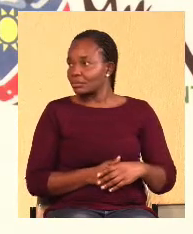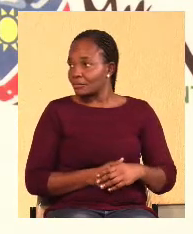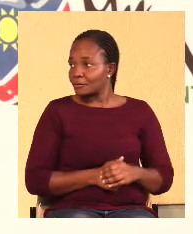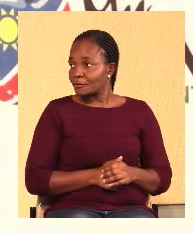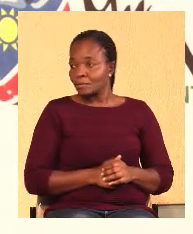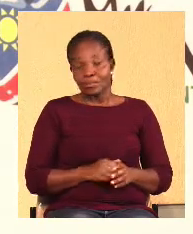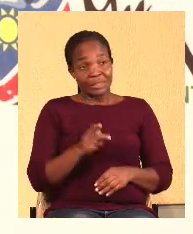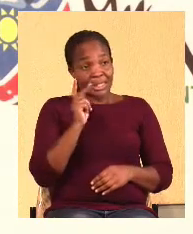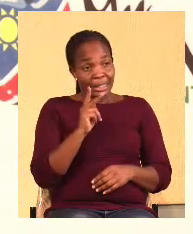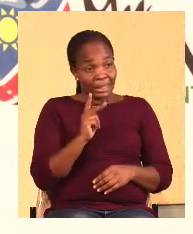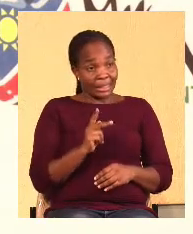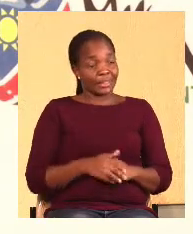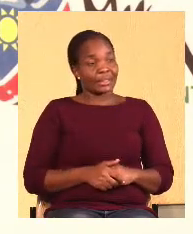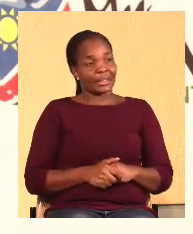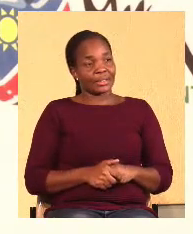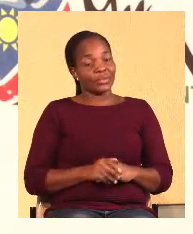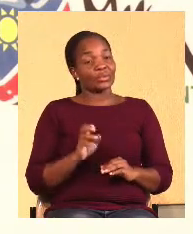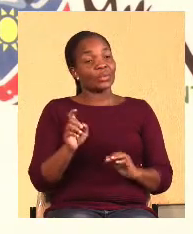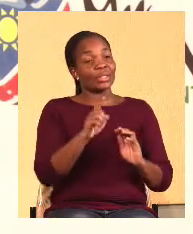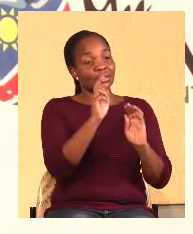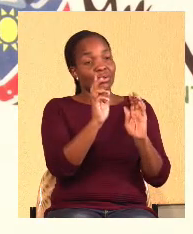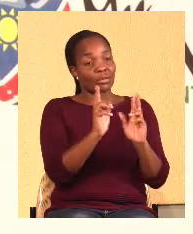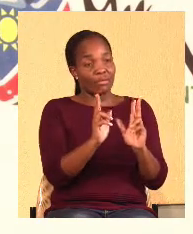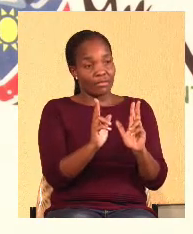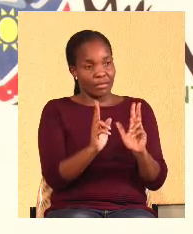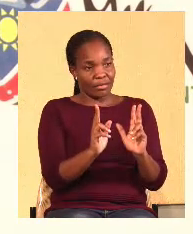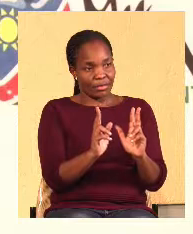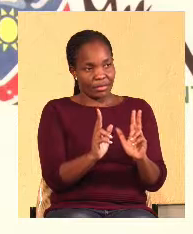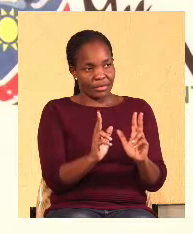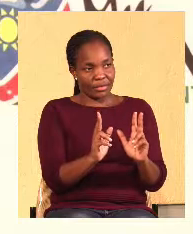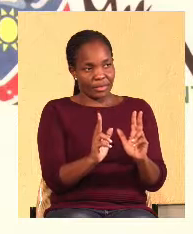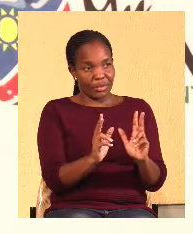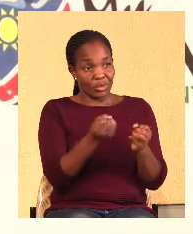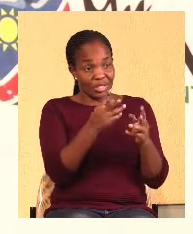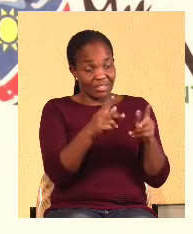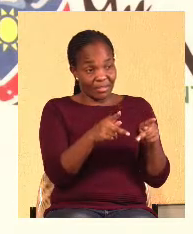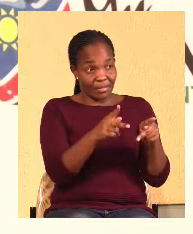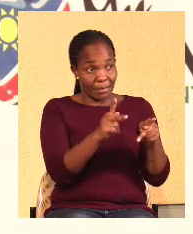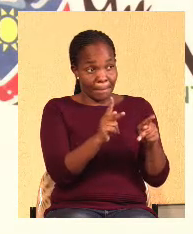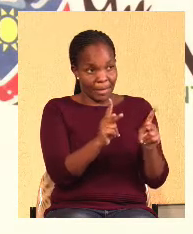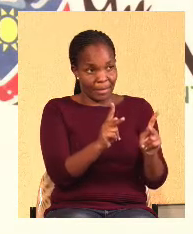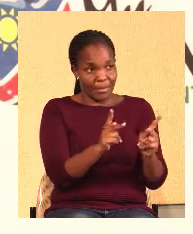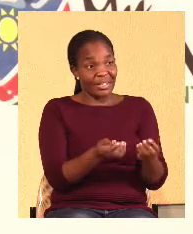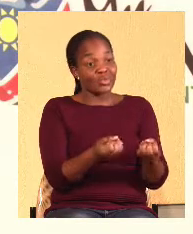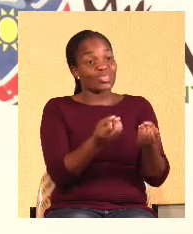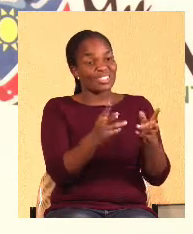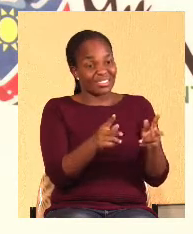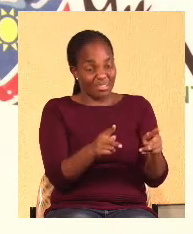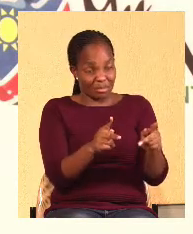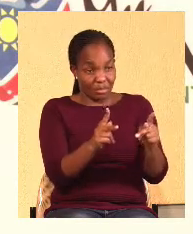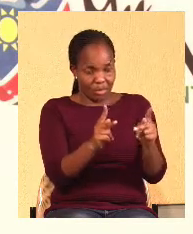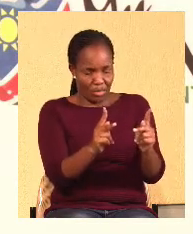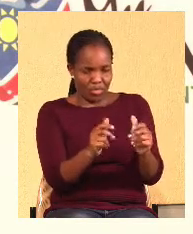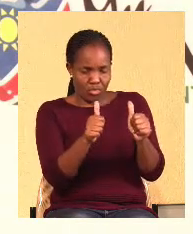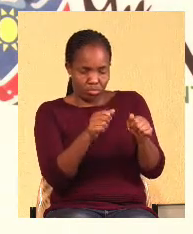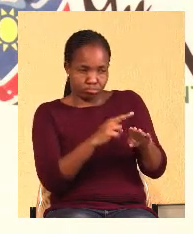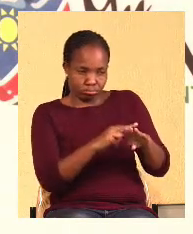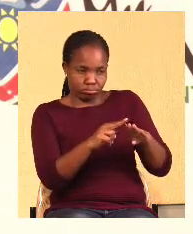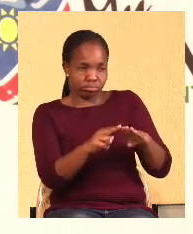we want also to encourage, you know, those who are in charge in terms of issuing these permits to do so in a responsible manner, so as